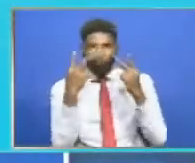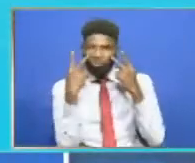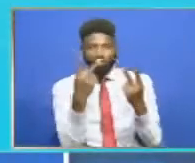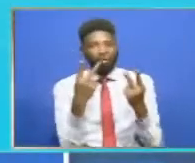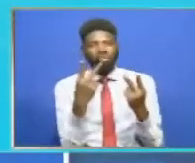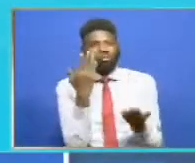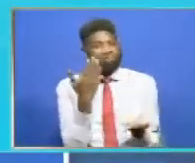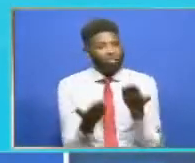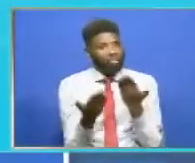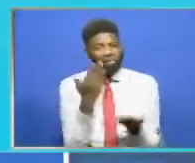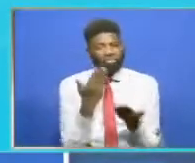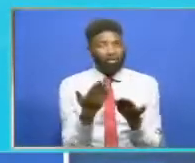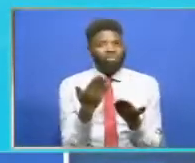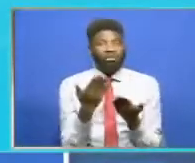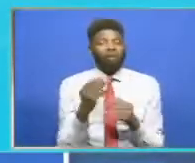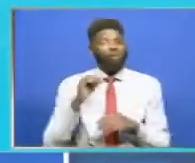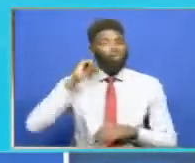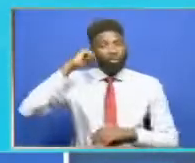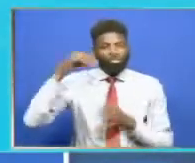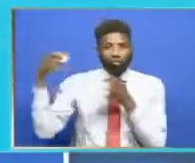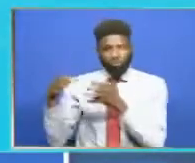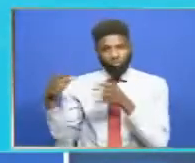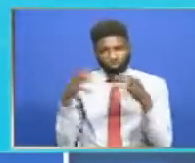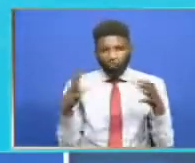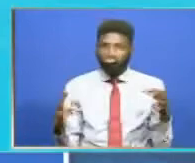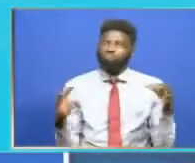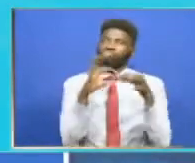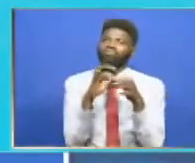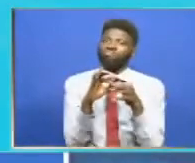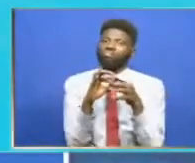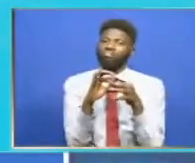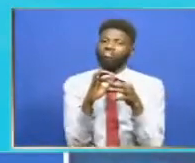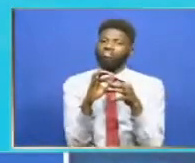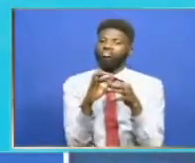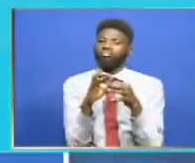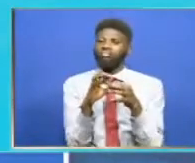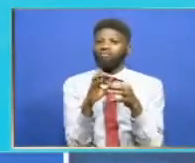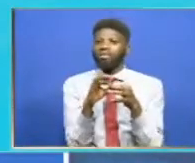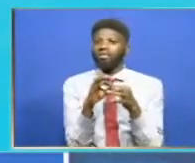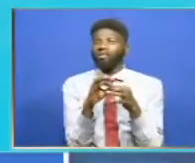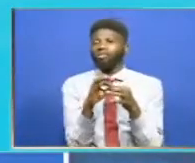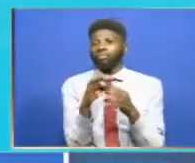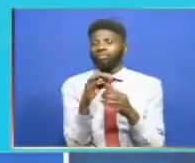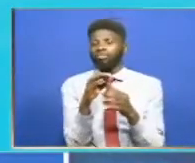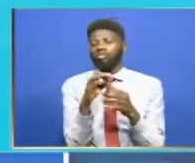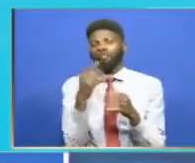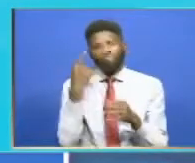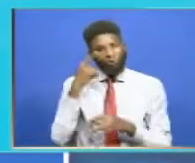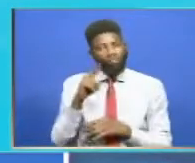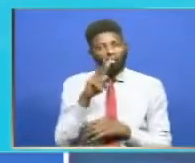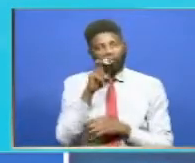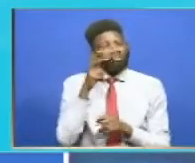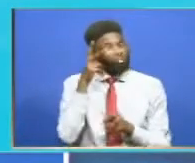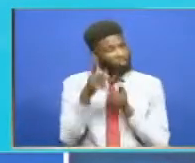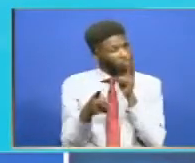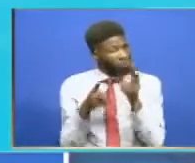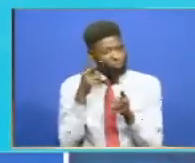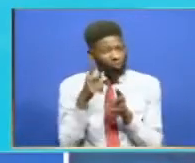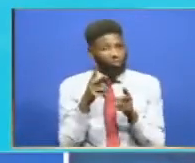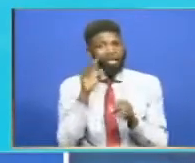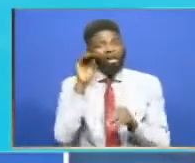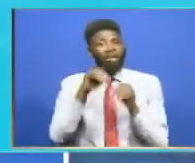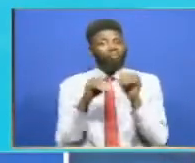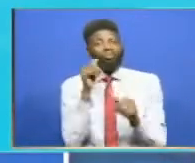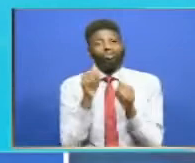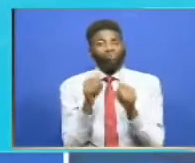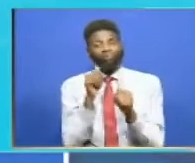political, perhaps, amalgamation or political alignments in line with the 2022 election, which is